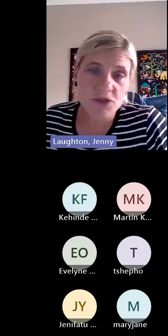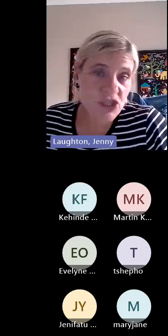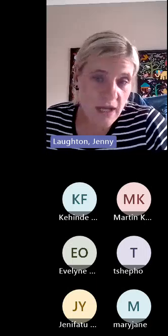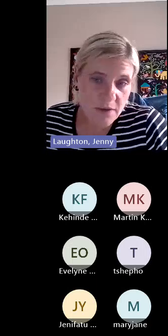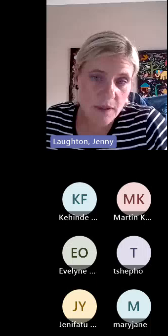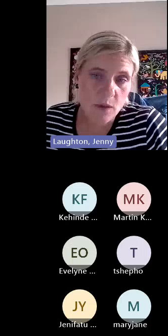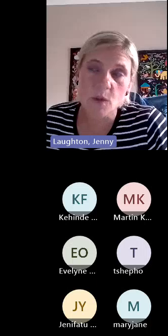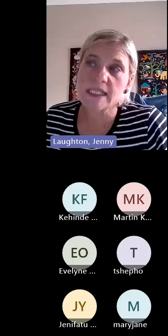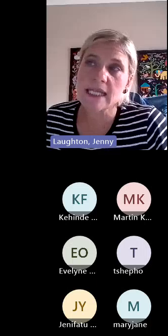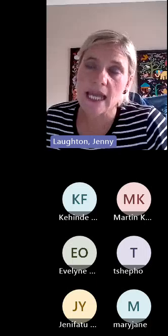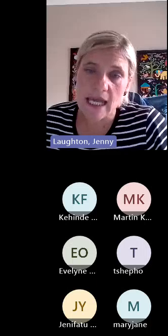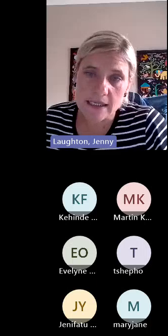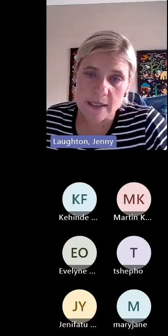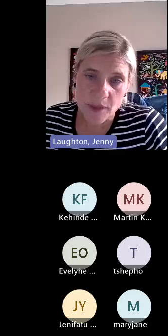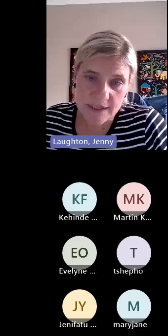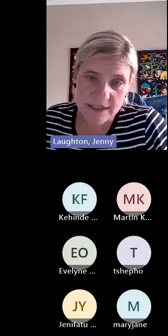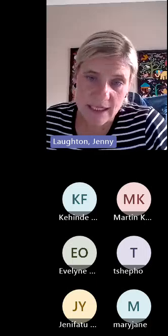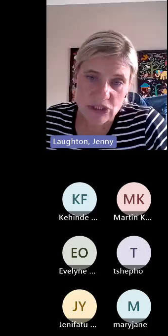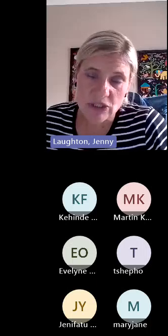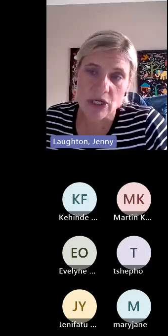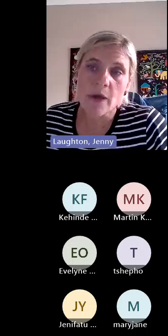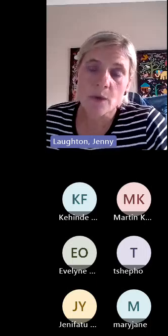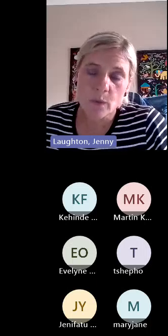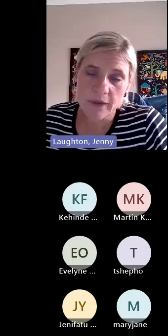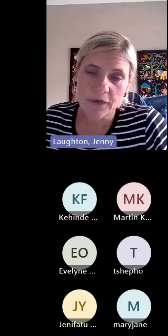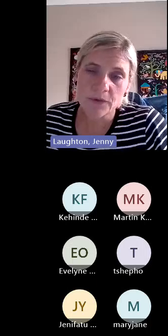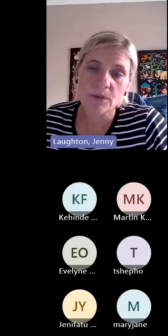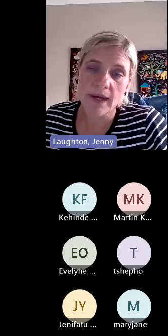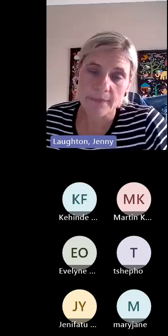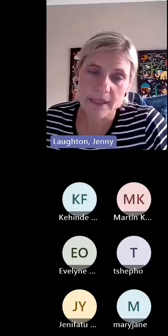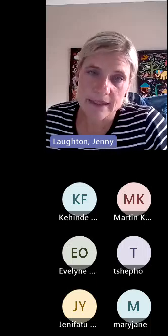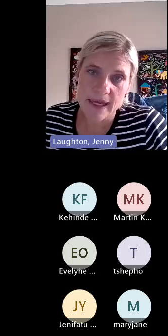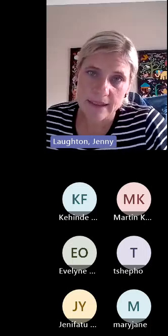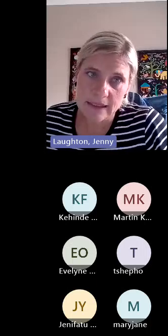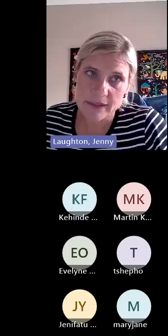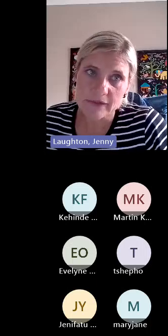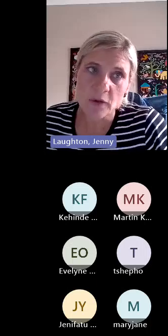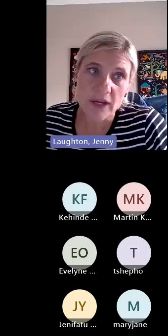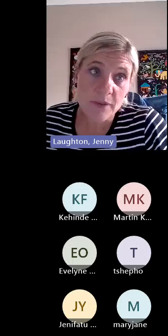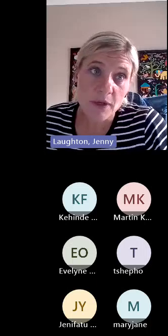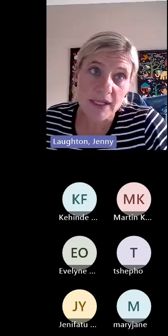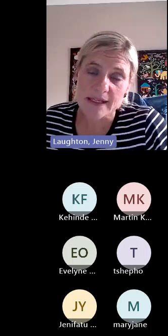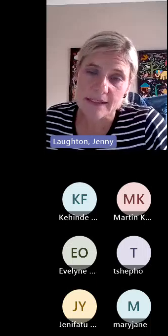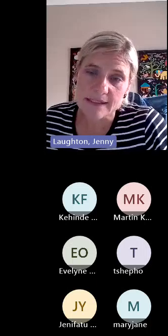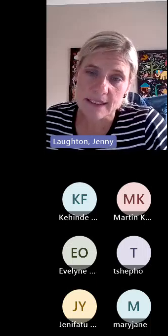will also share the recording and the presentation with you in that